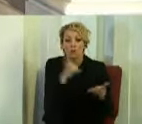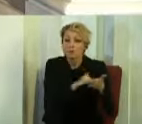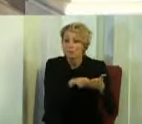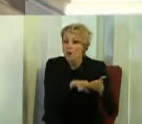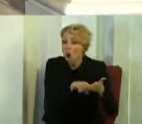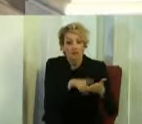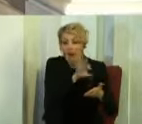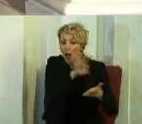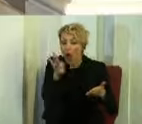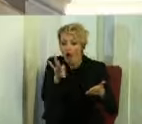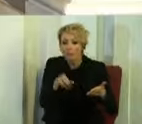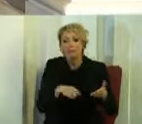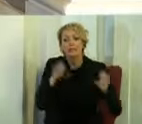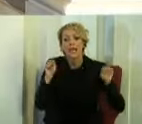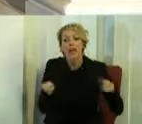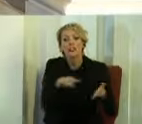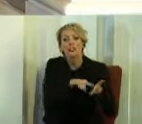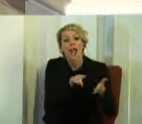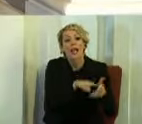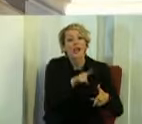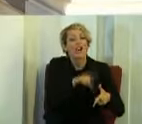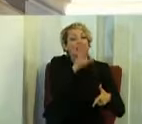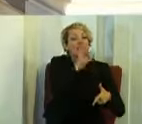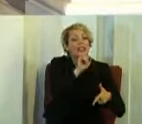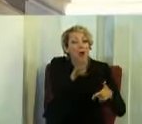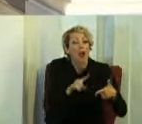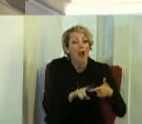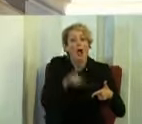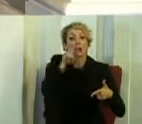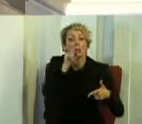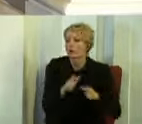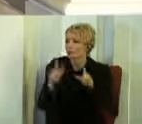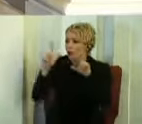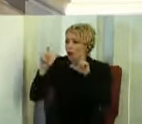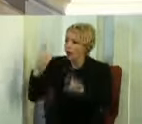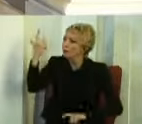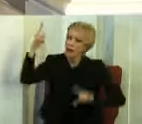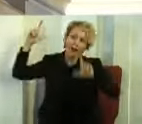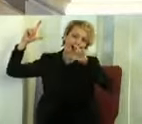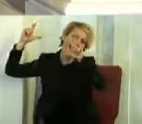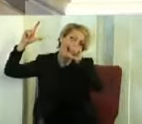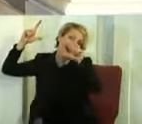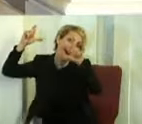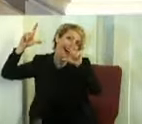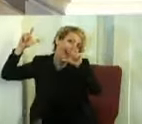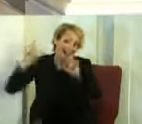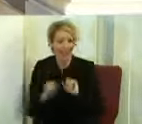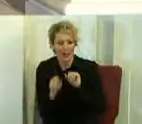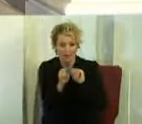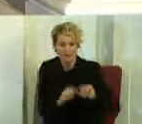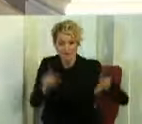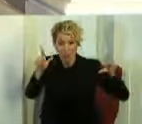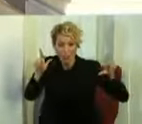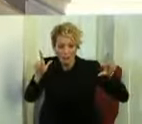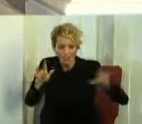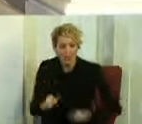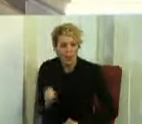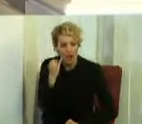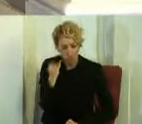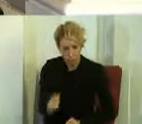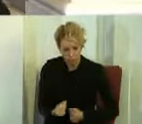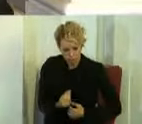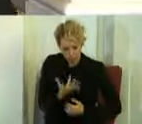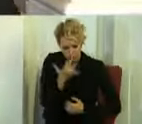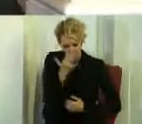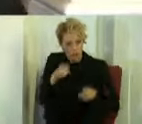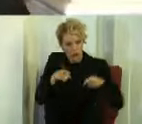you to check in on Facebook, Twitter. You can take photographs and selfies and post them online. If something of inspiration just